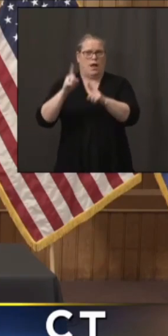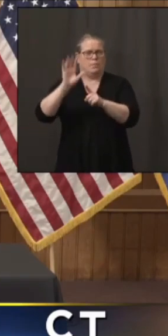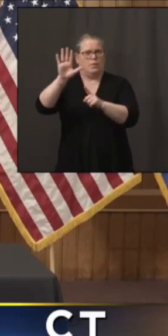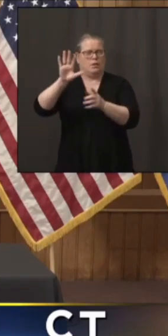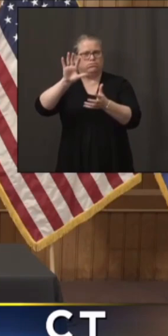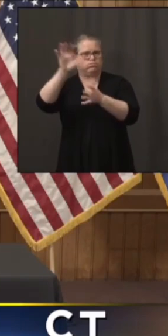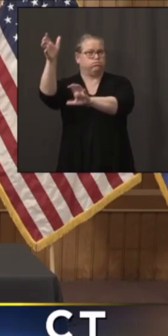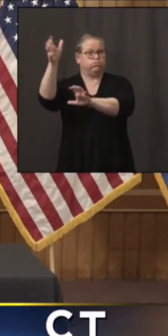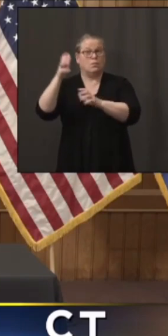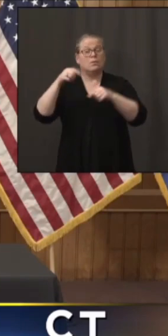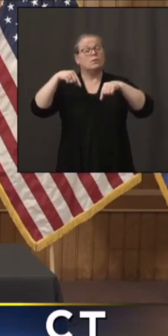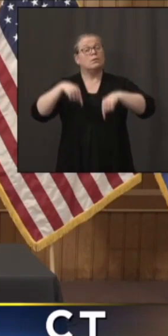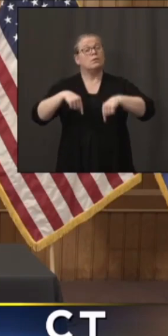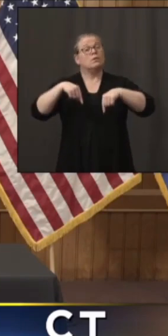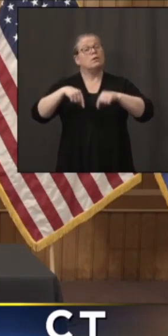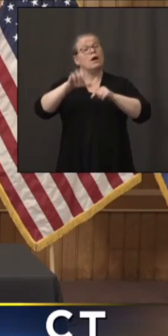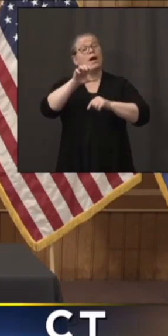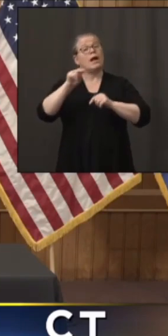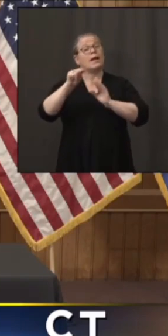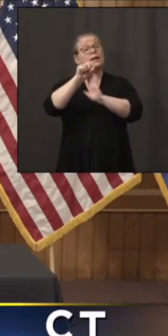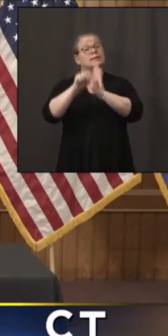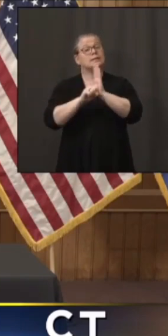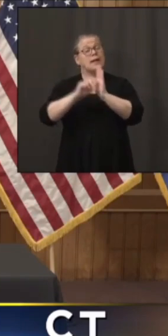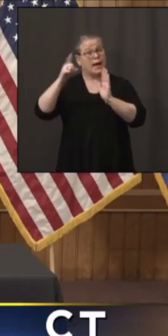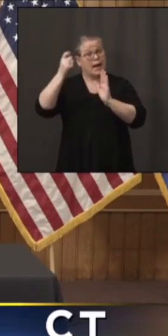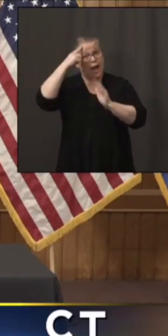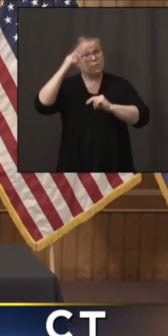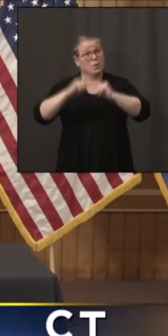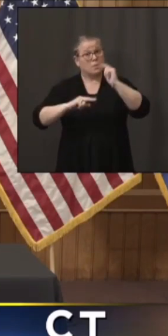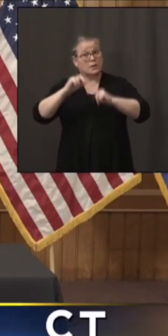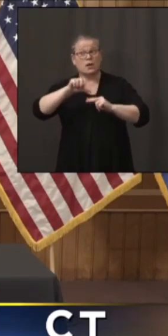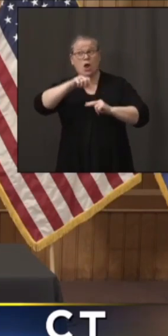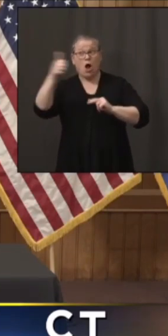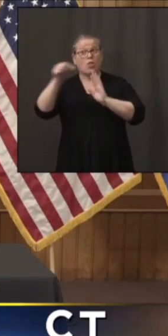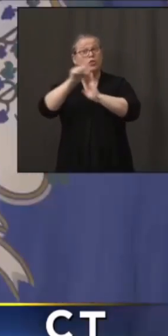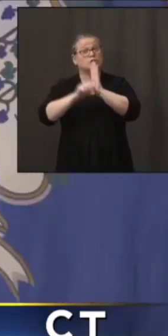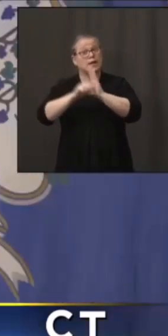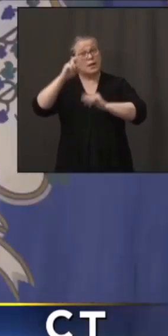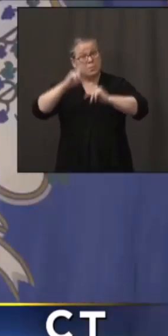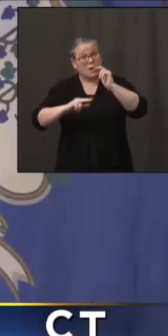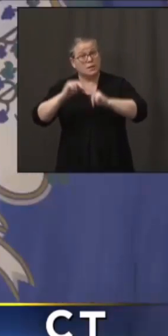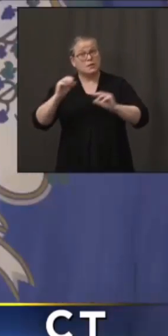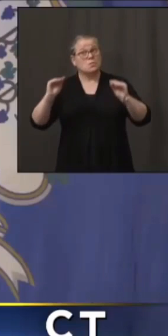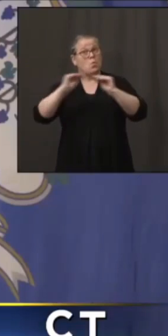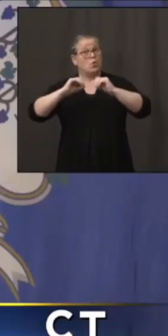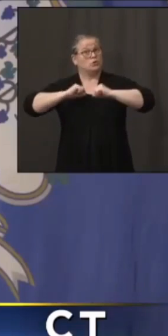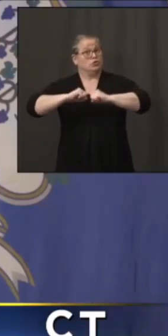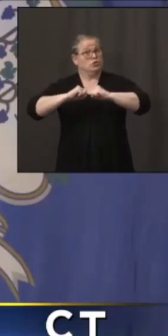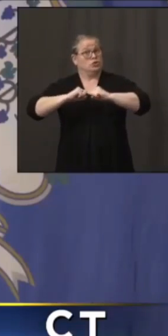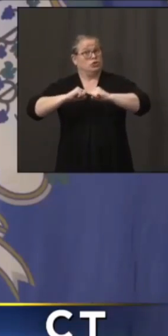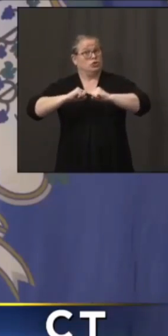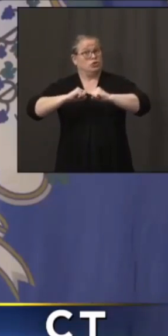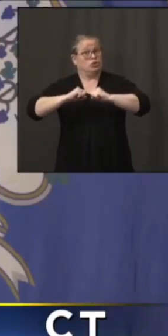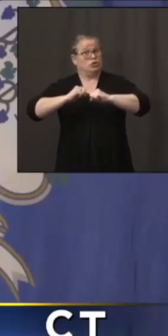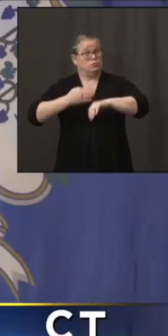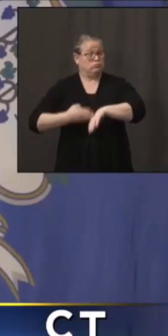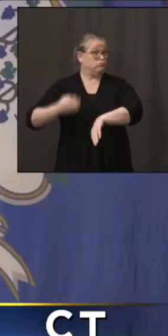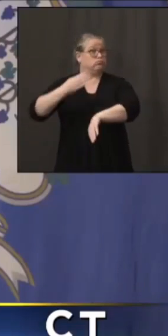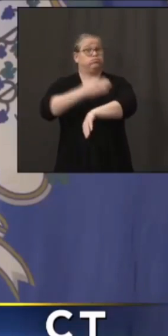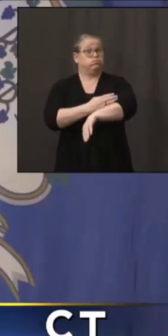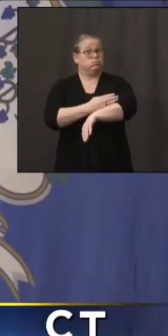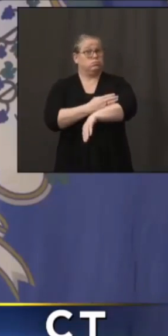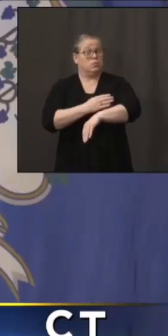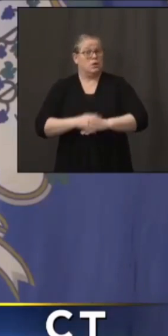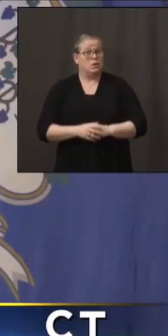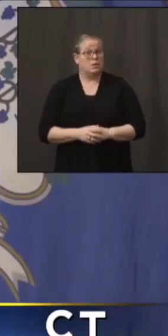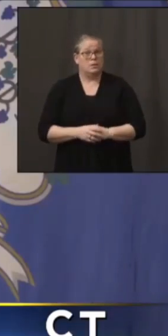state capitol or other state buildings to increase security? Yeah, as we said before,